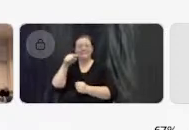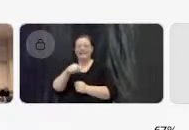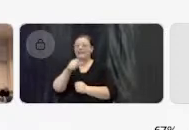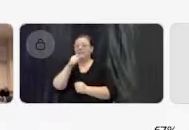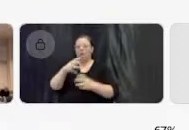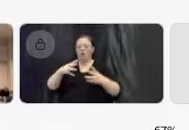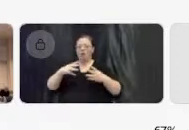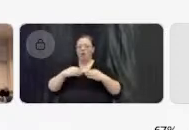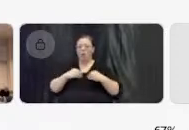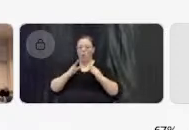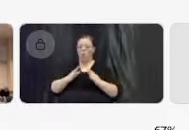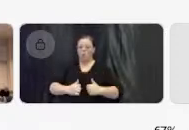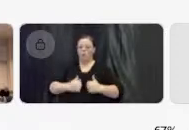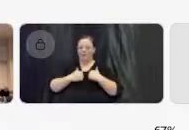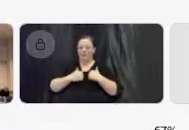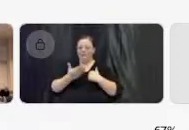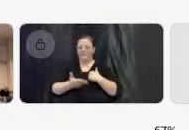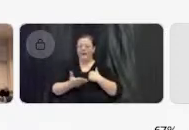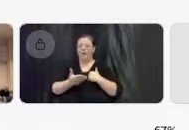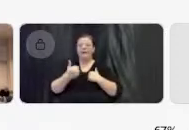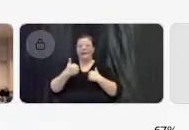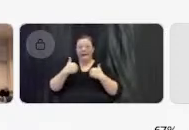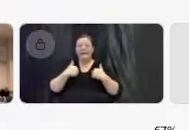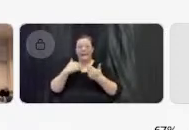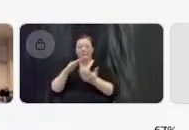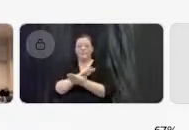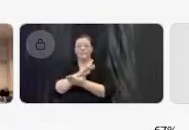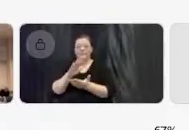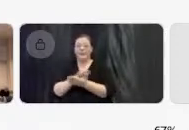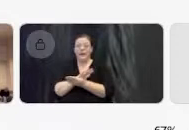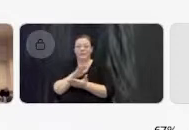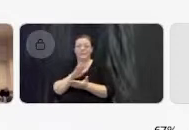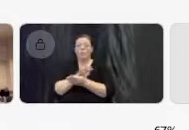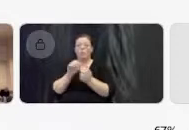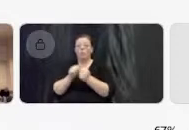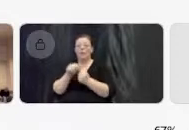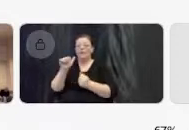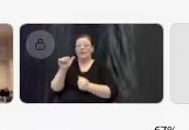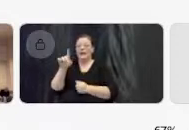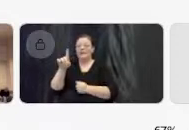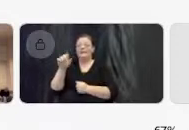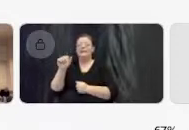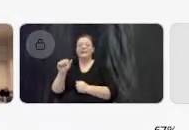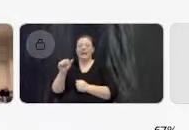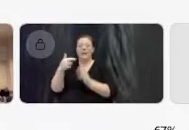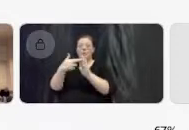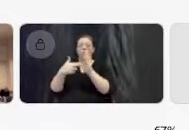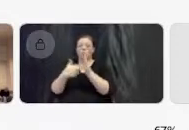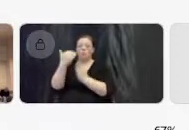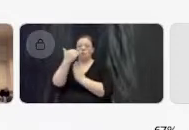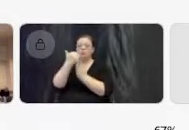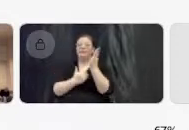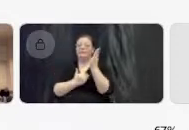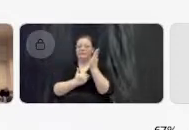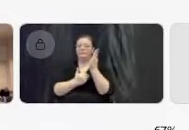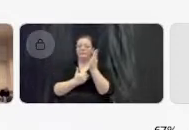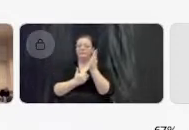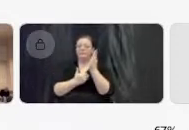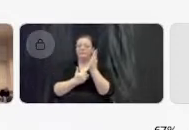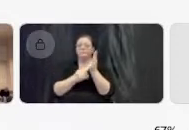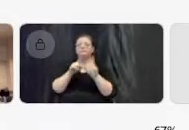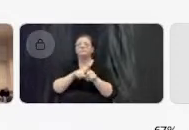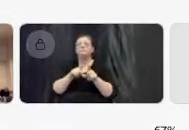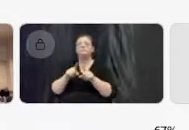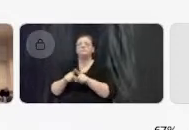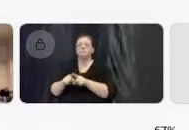owner occupied. And I do have a handout here with the ADA rules on that, as well